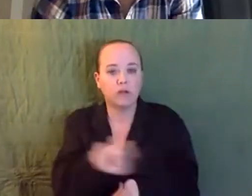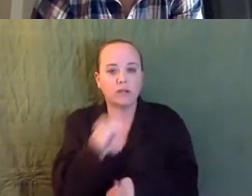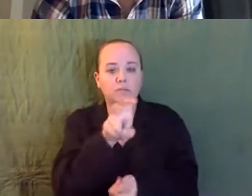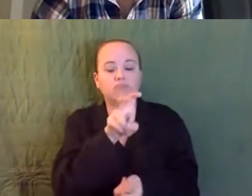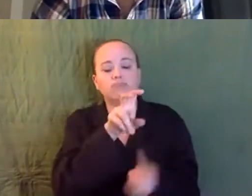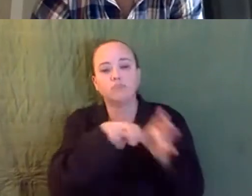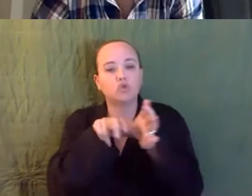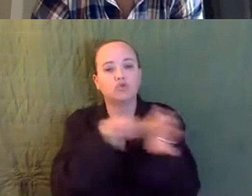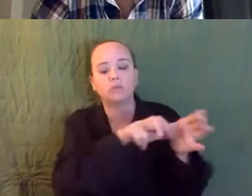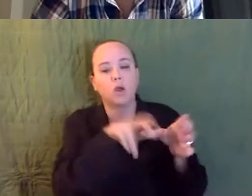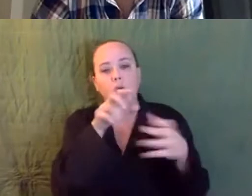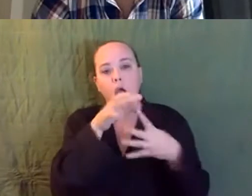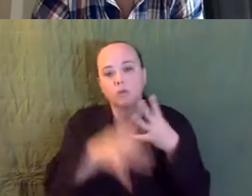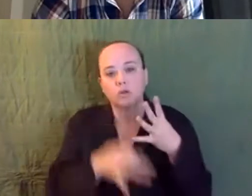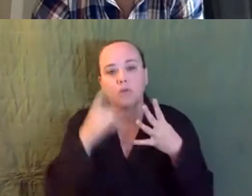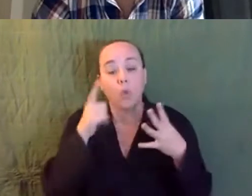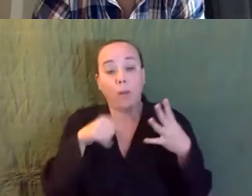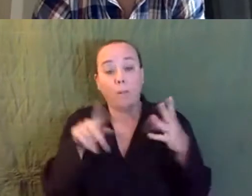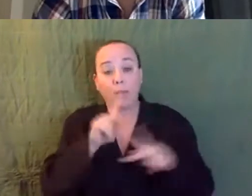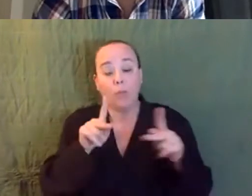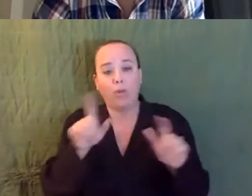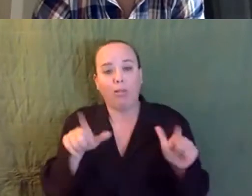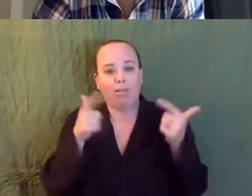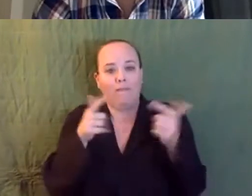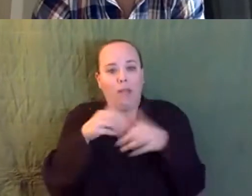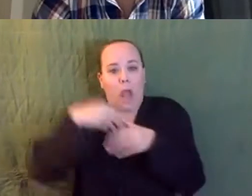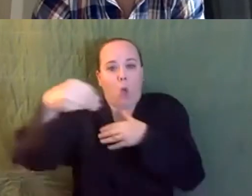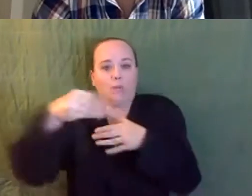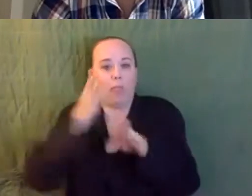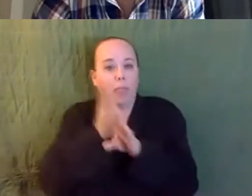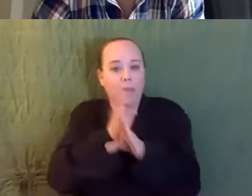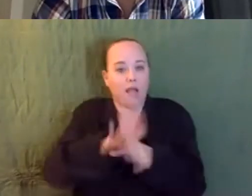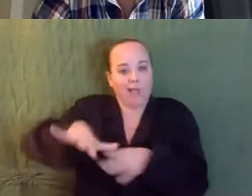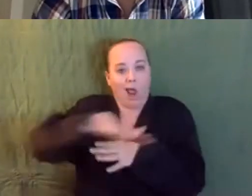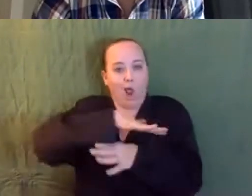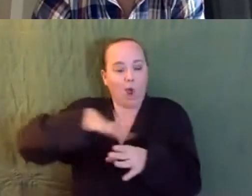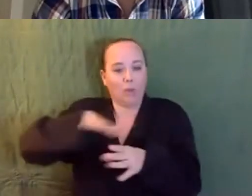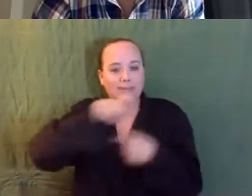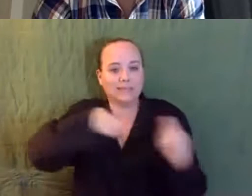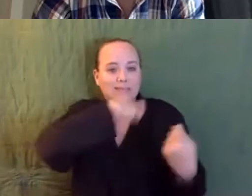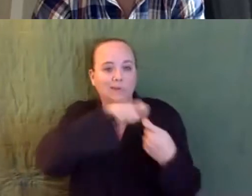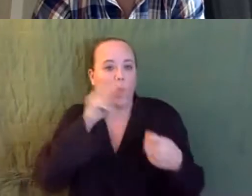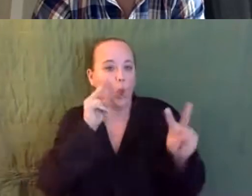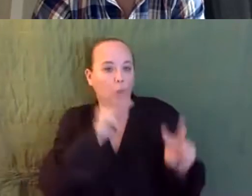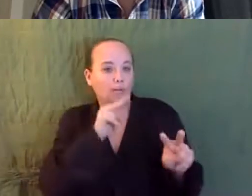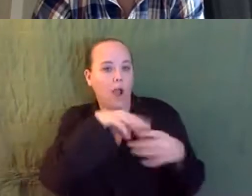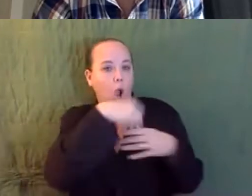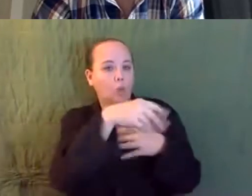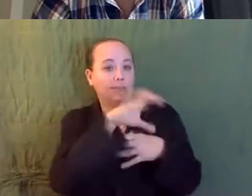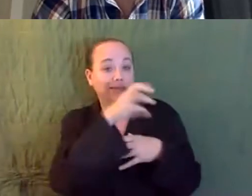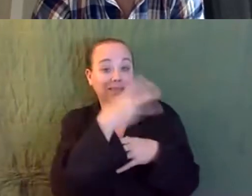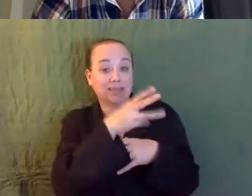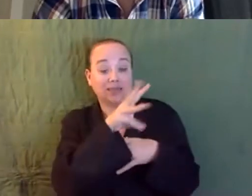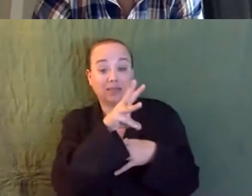disabilities outside the mandated VIA Trans service areas, especially when looking outside 1604 in